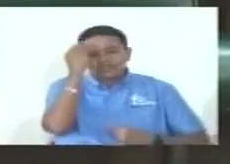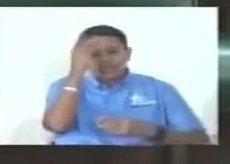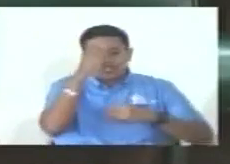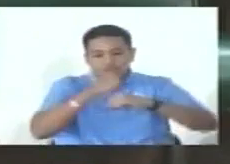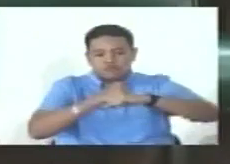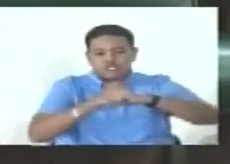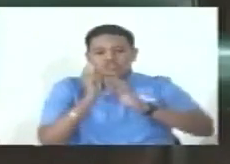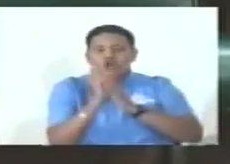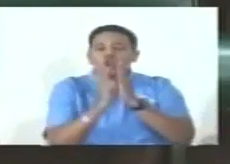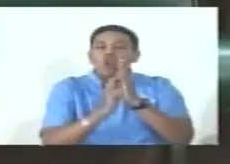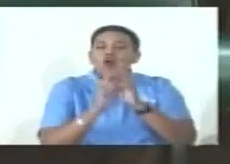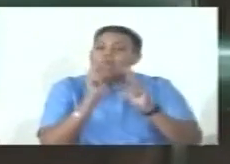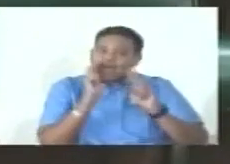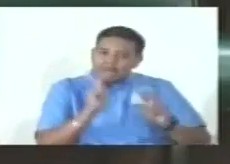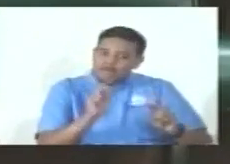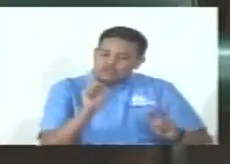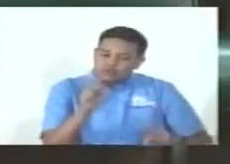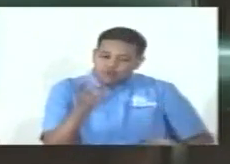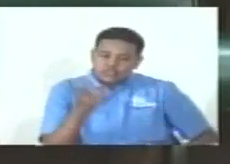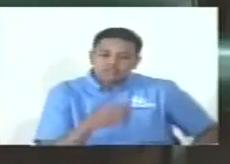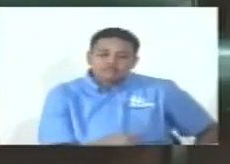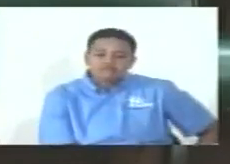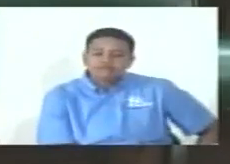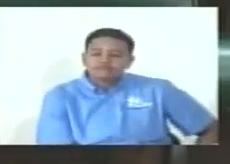law to be enforced.